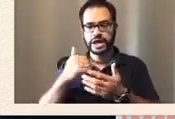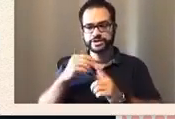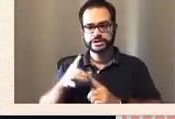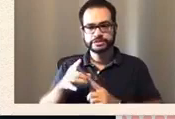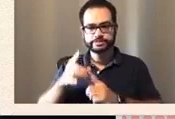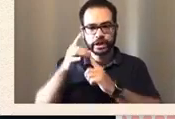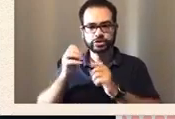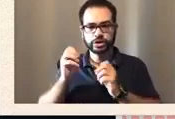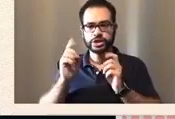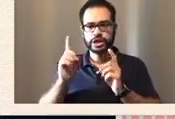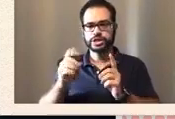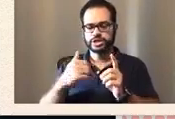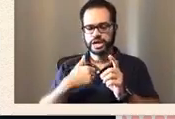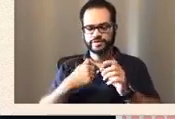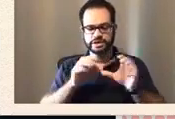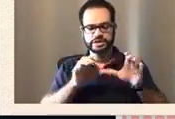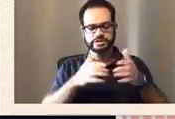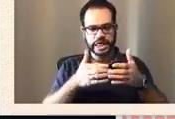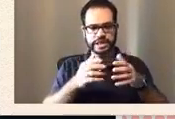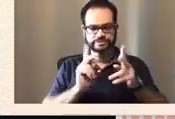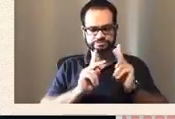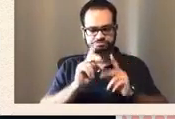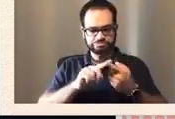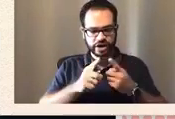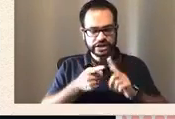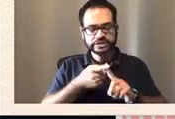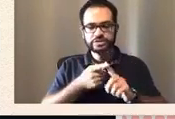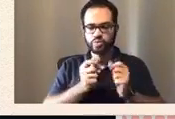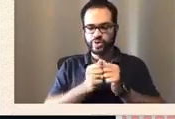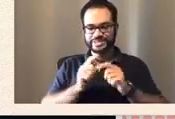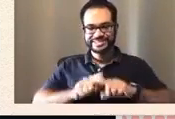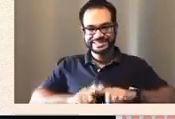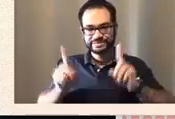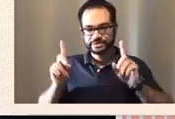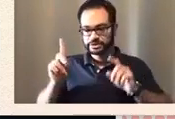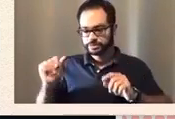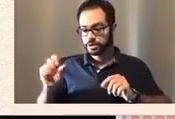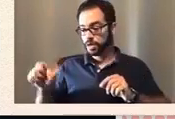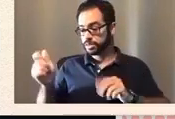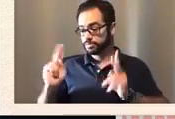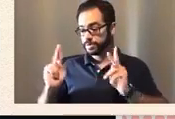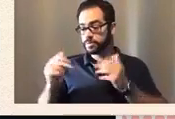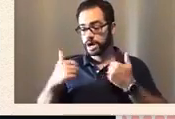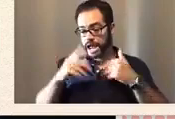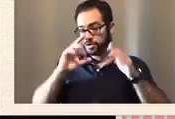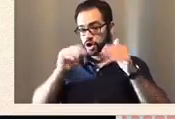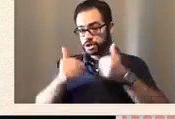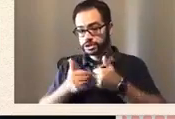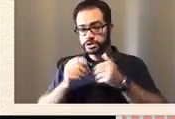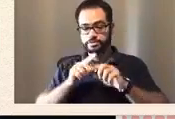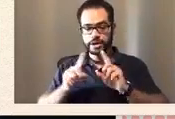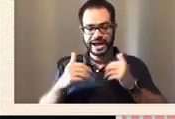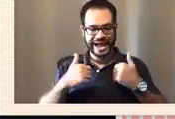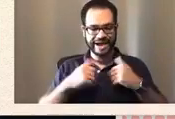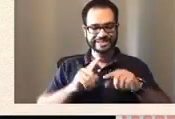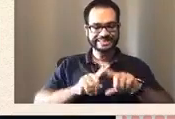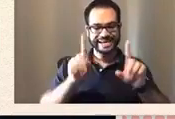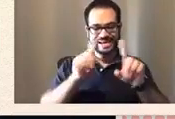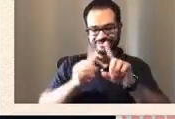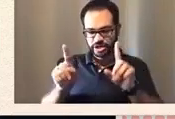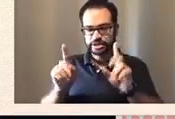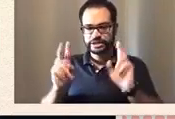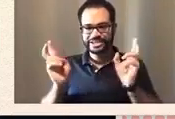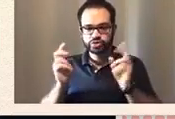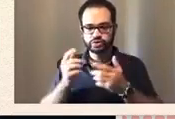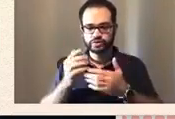different disabilities, even classmates that also had autism but had issues very different than mine, is that although